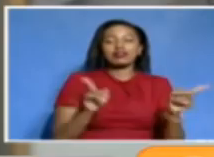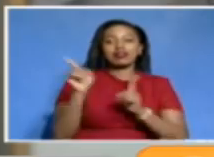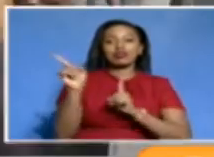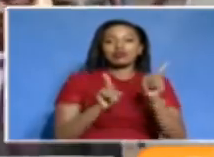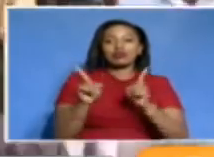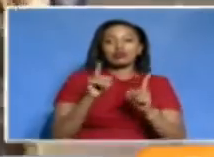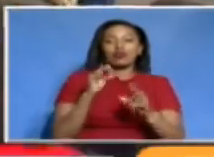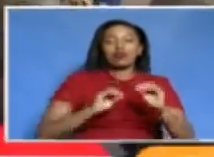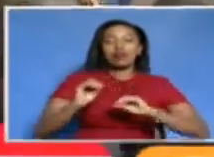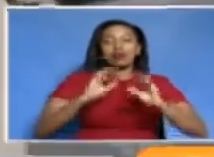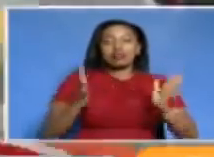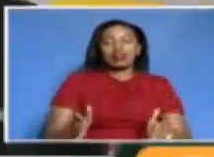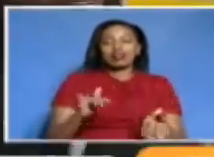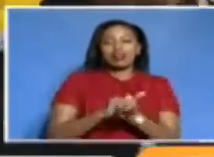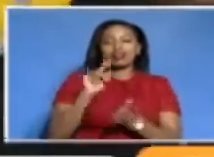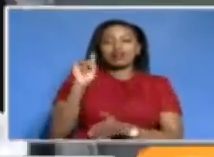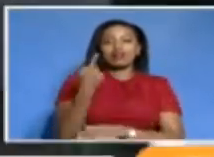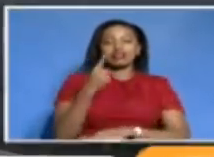happened in Kenya.